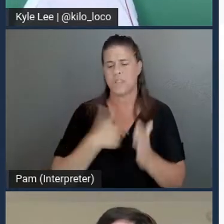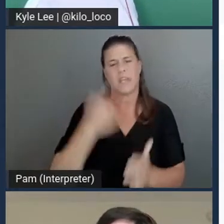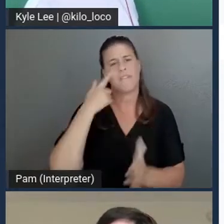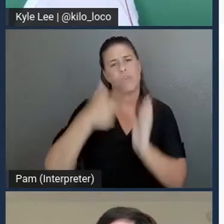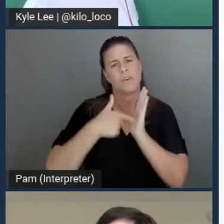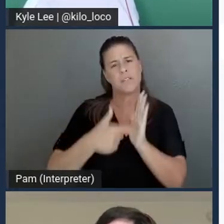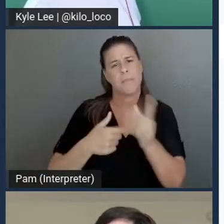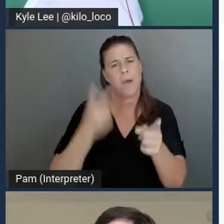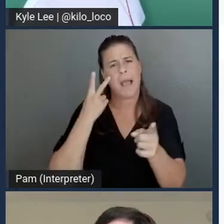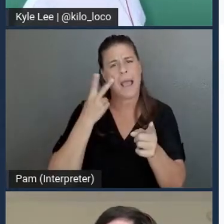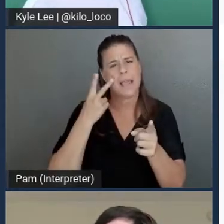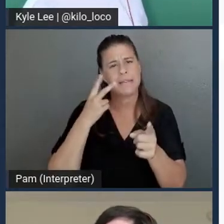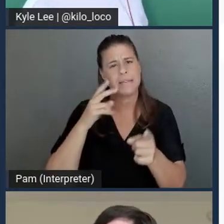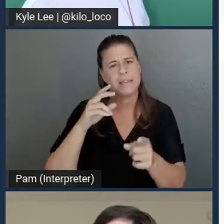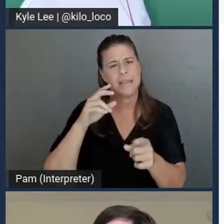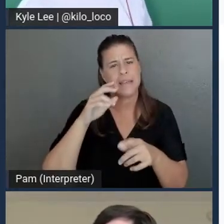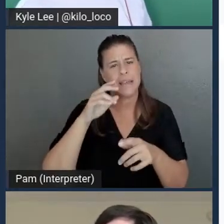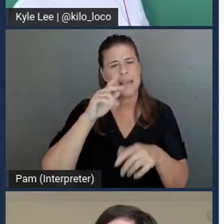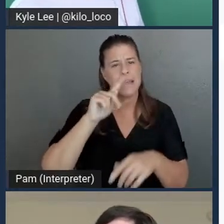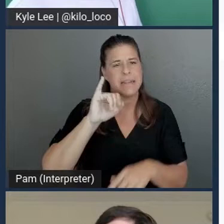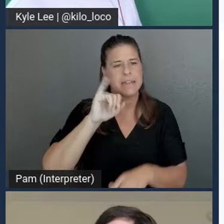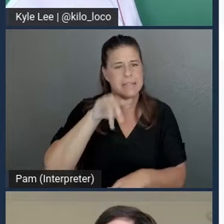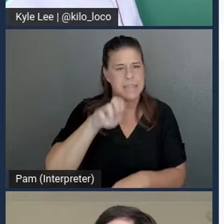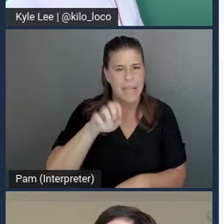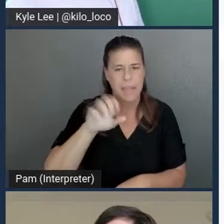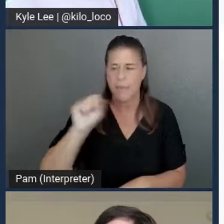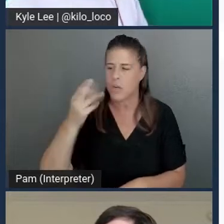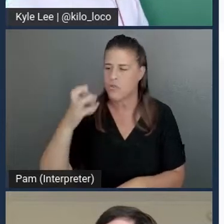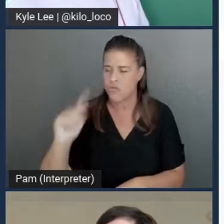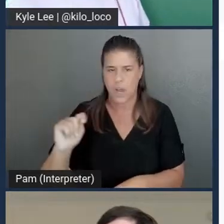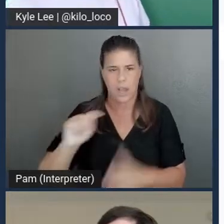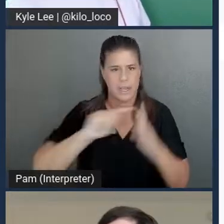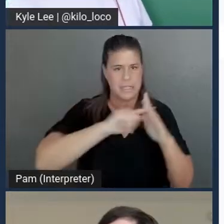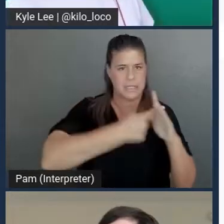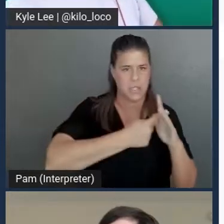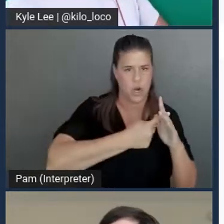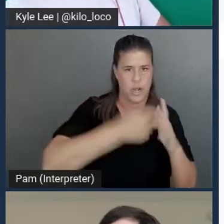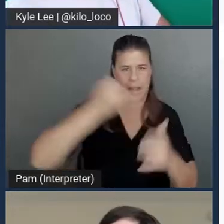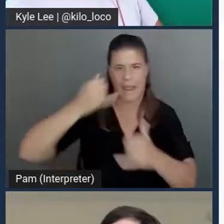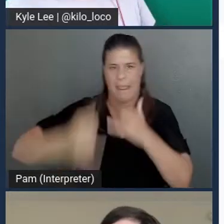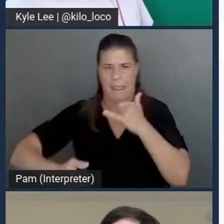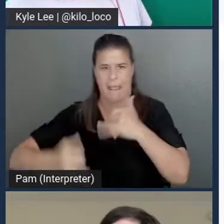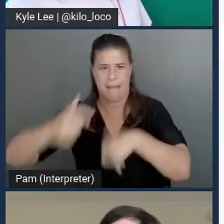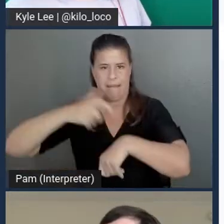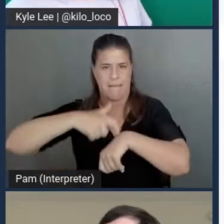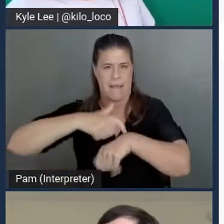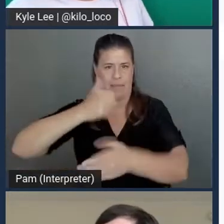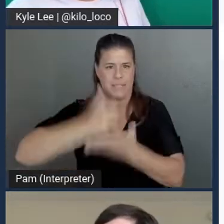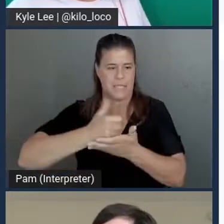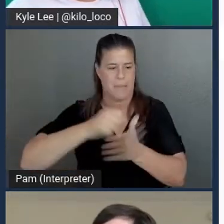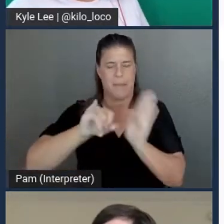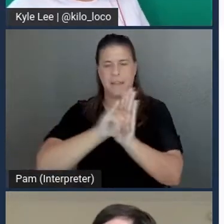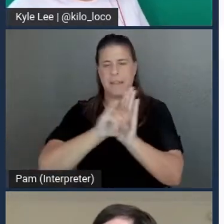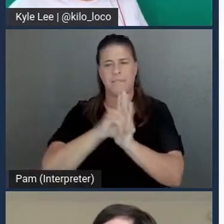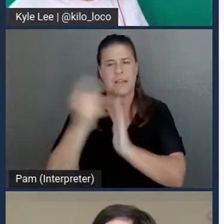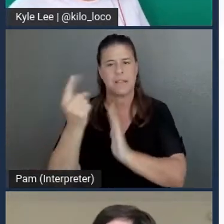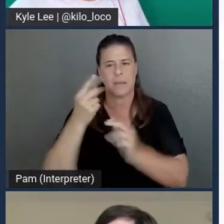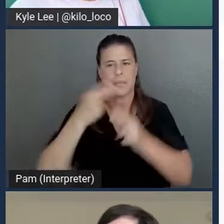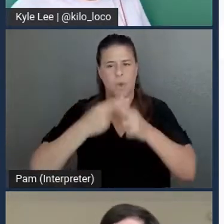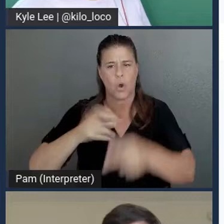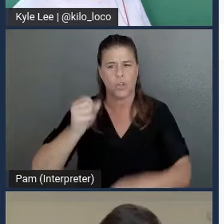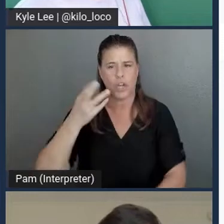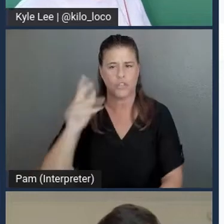here a type shot, and there's start timestamp, end timestamp. So it identifies something called a shot.